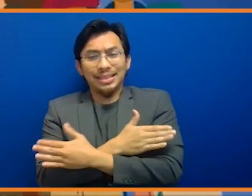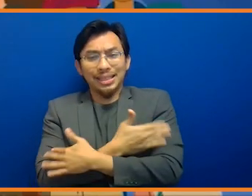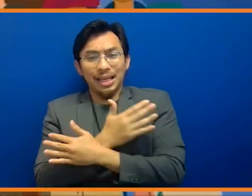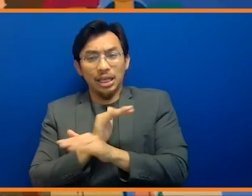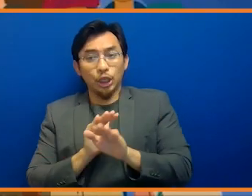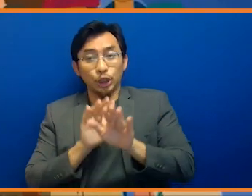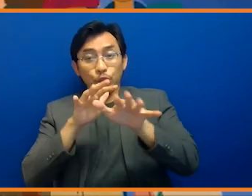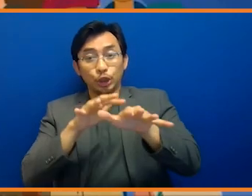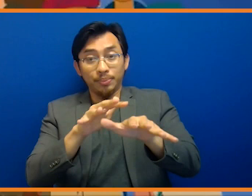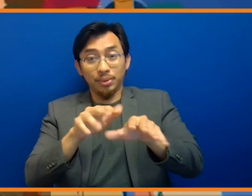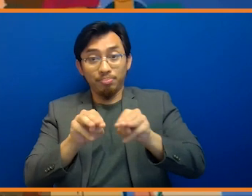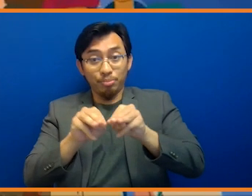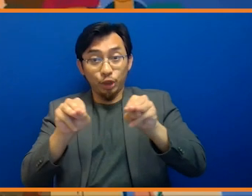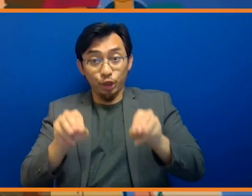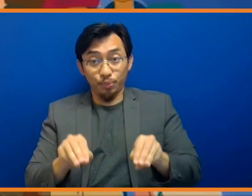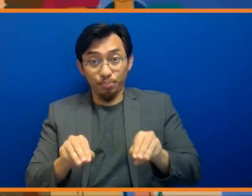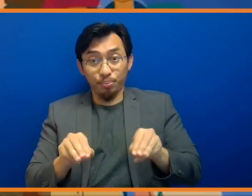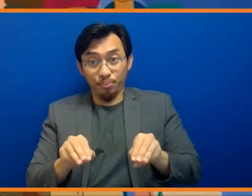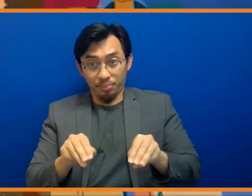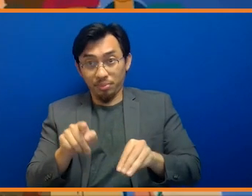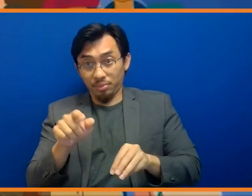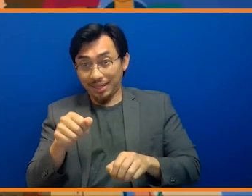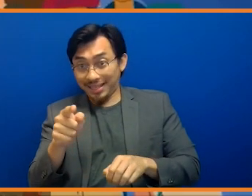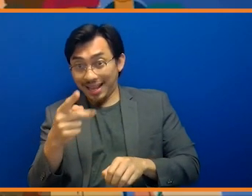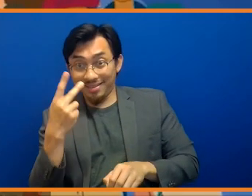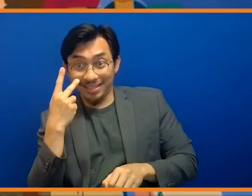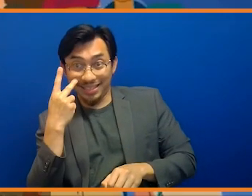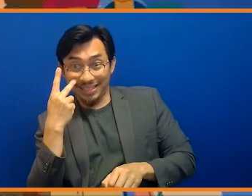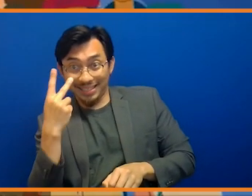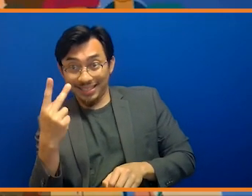Museum. Here, you can see